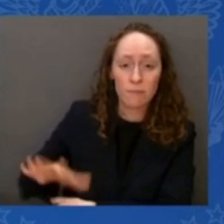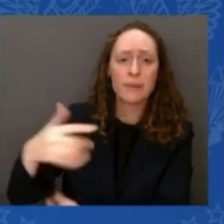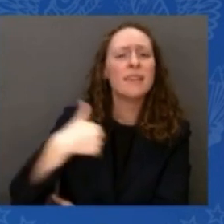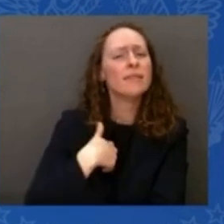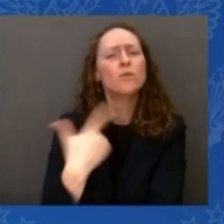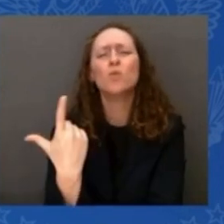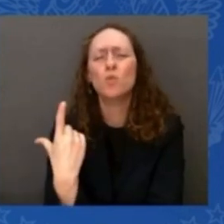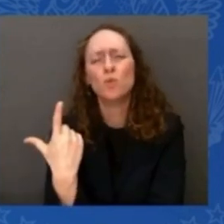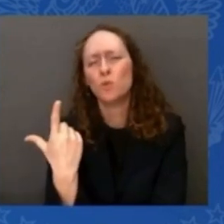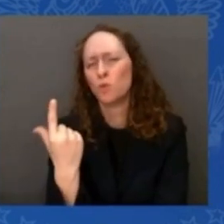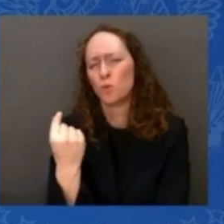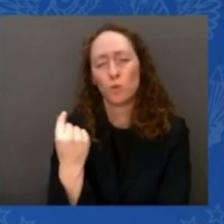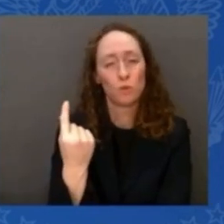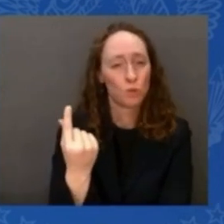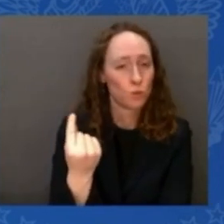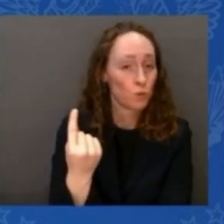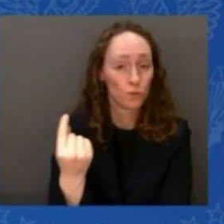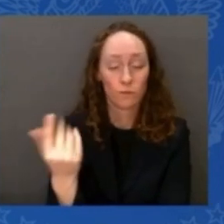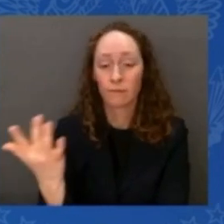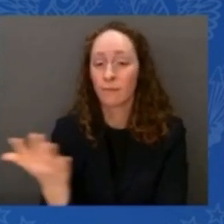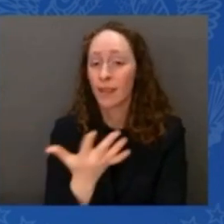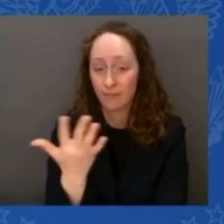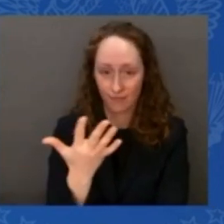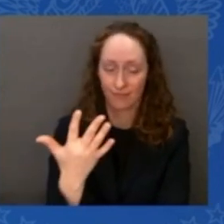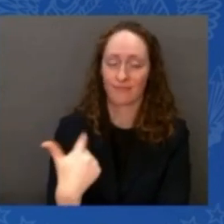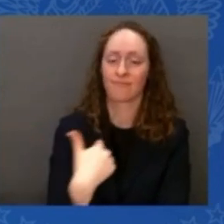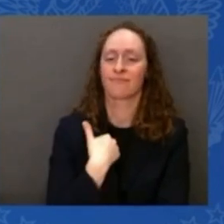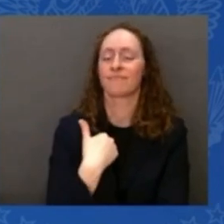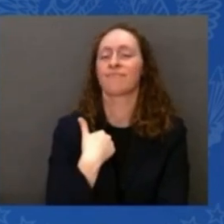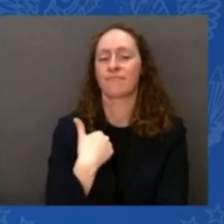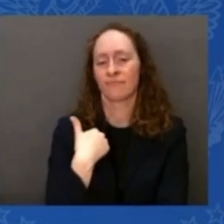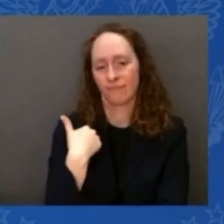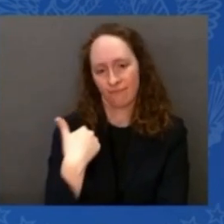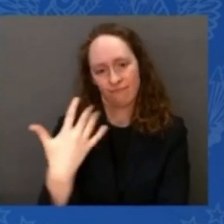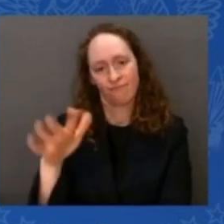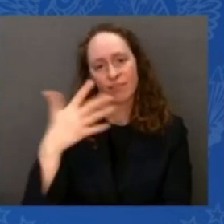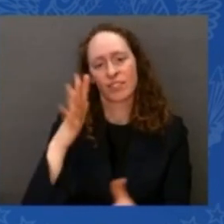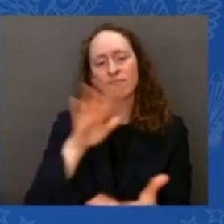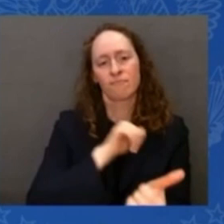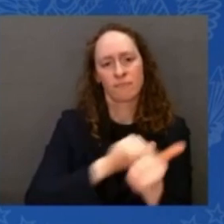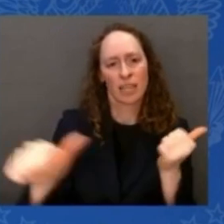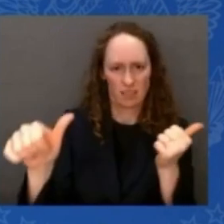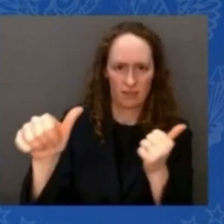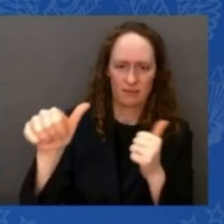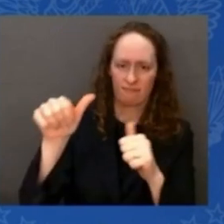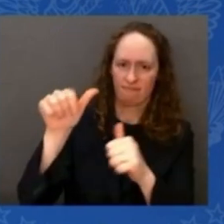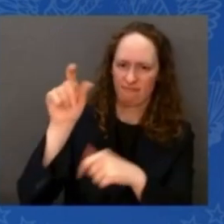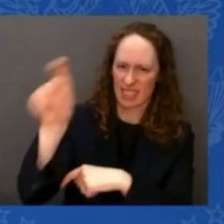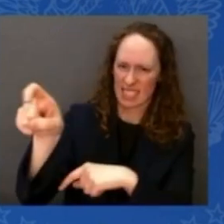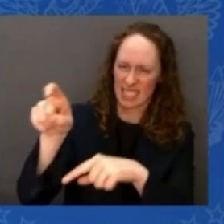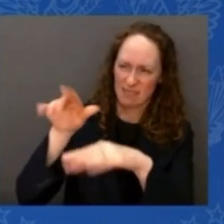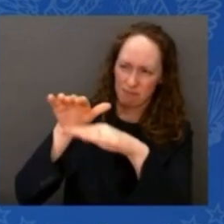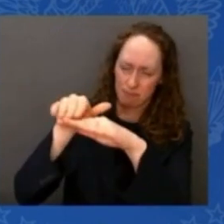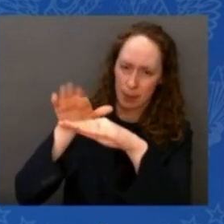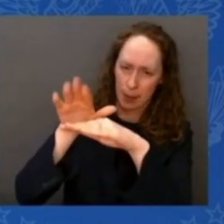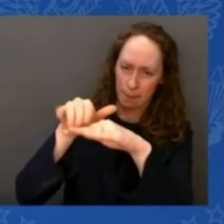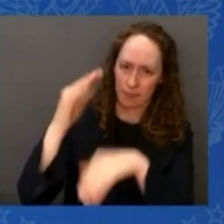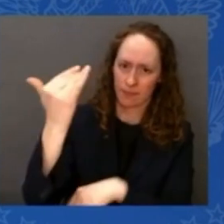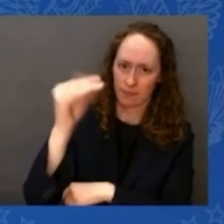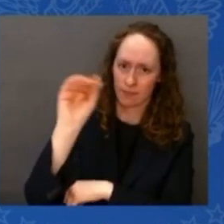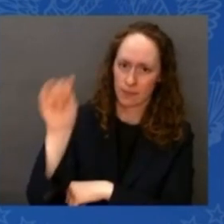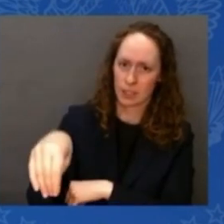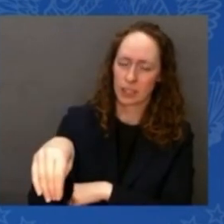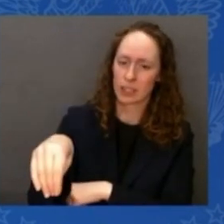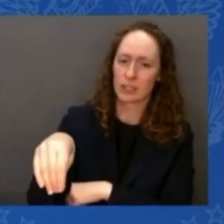tax. My God, 15%. Raise your hand if you'd accept a 15% tax. No, I'm not joking.